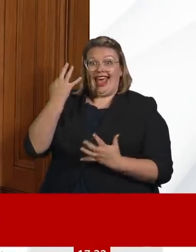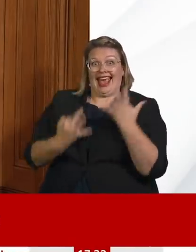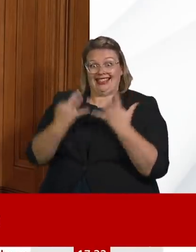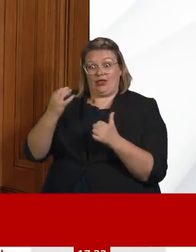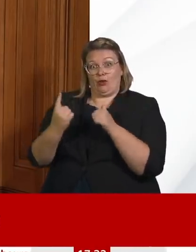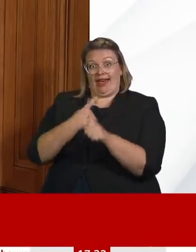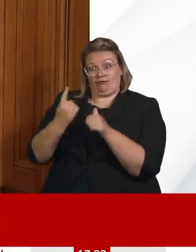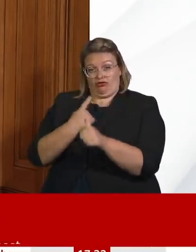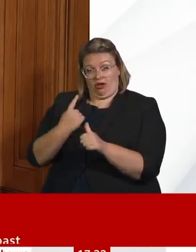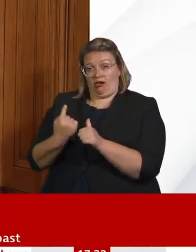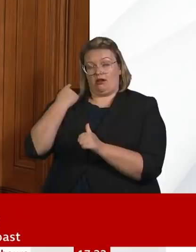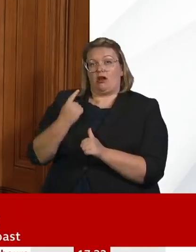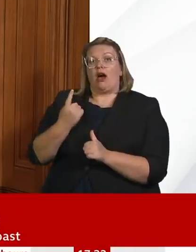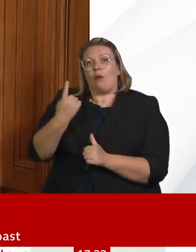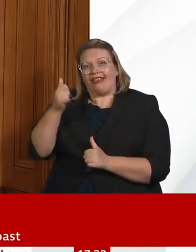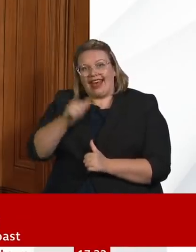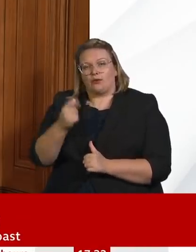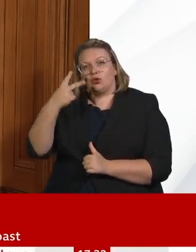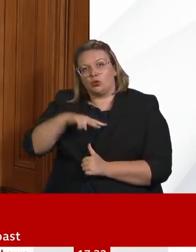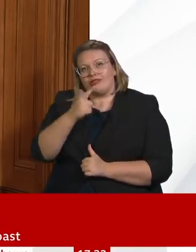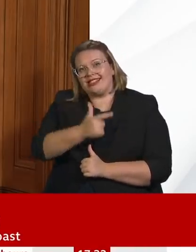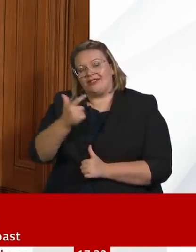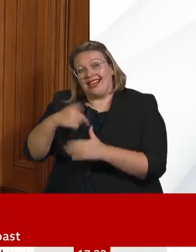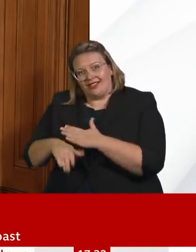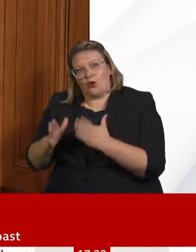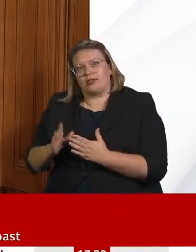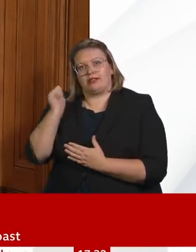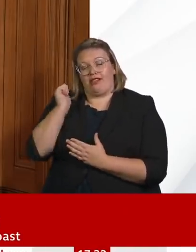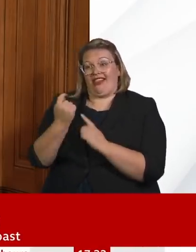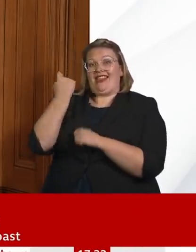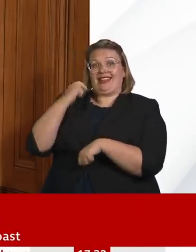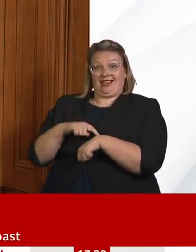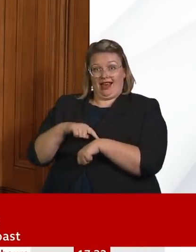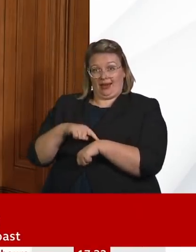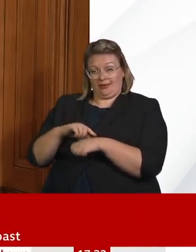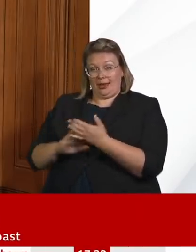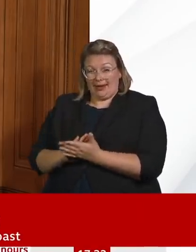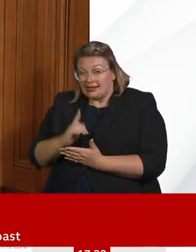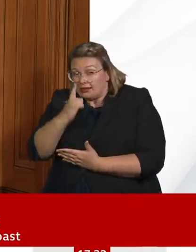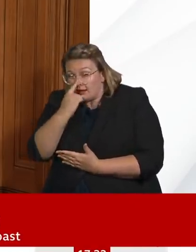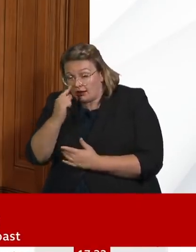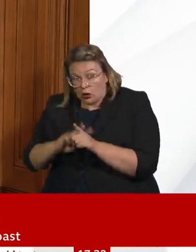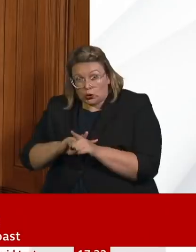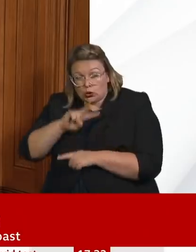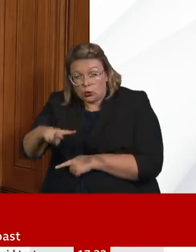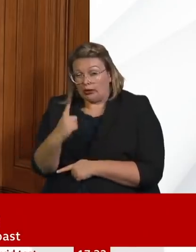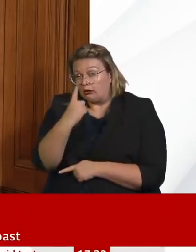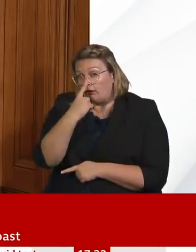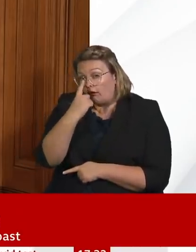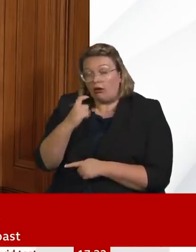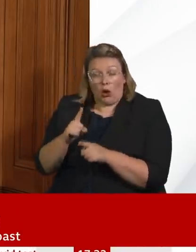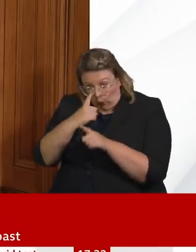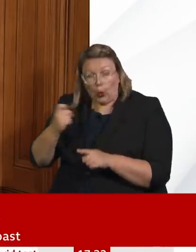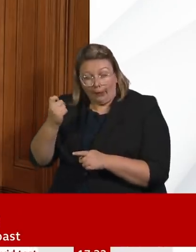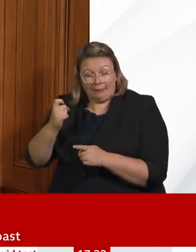were 1,277 patients in their hospitals. So in 2 weeks' time, we could well be seeing,